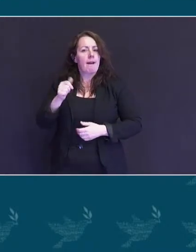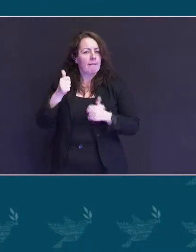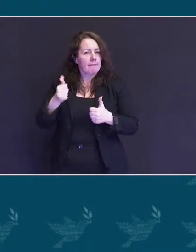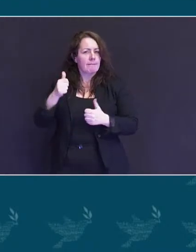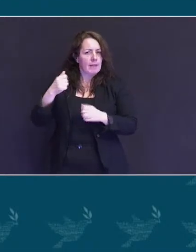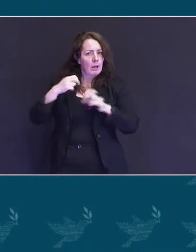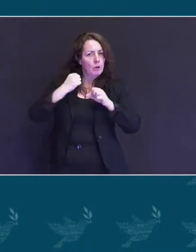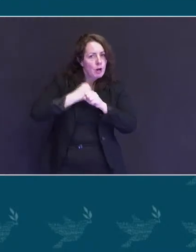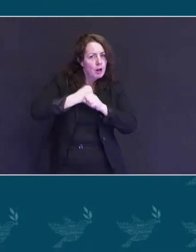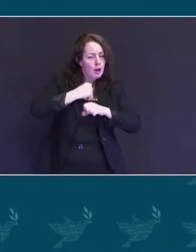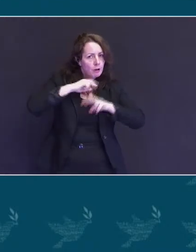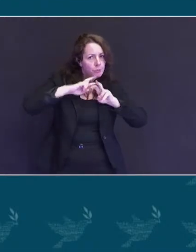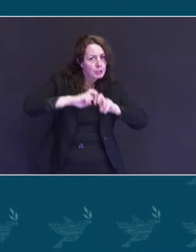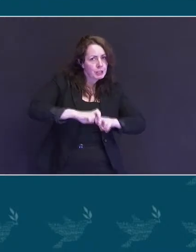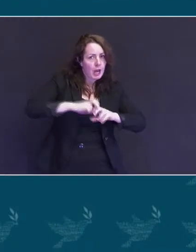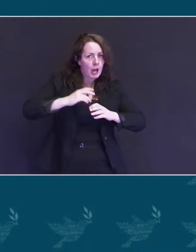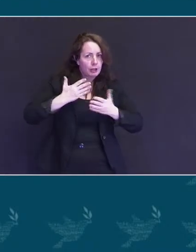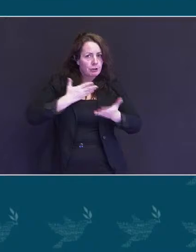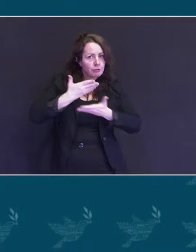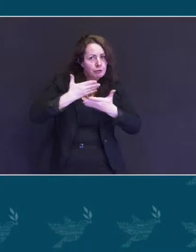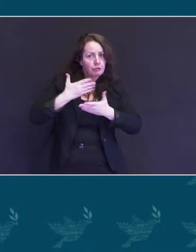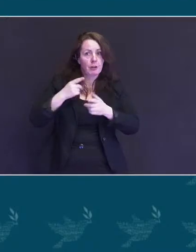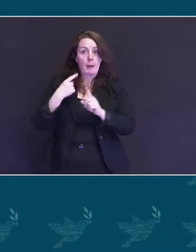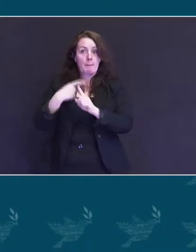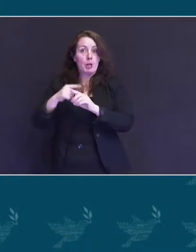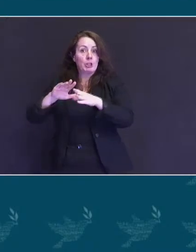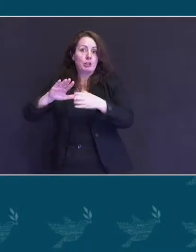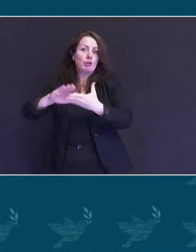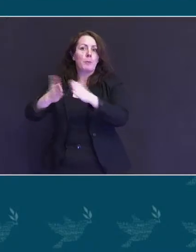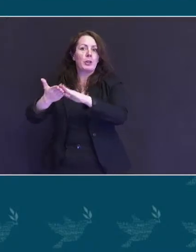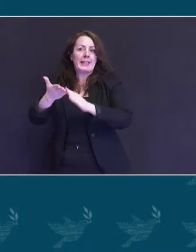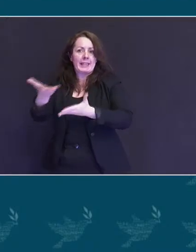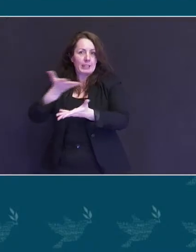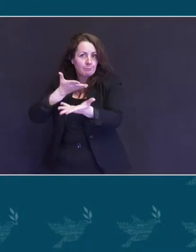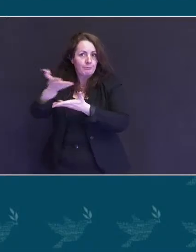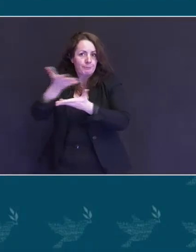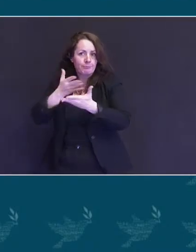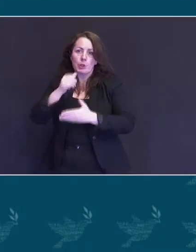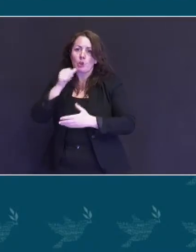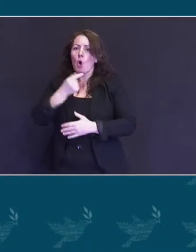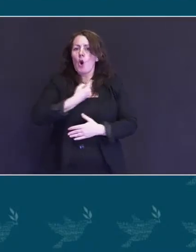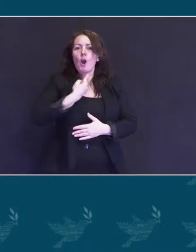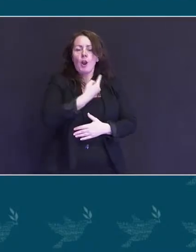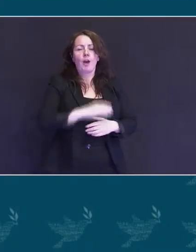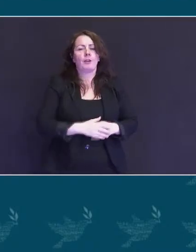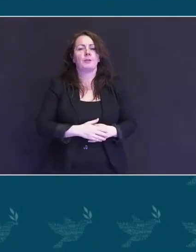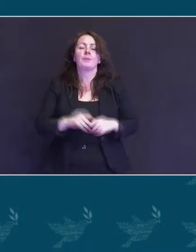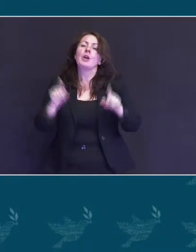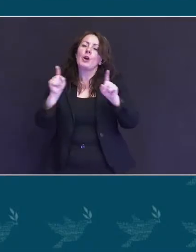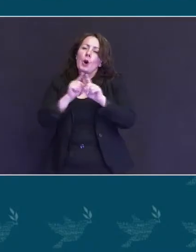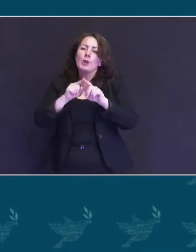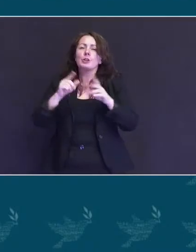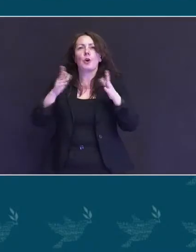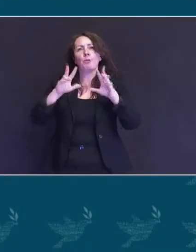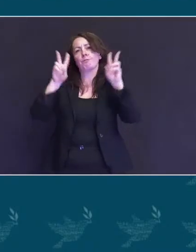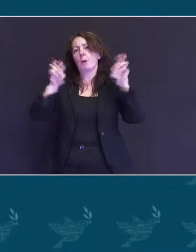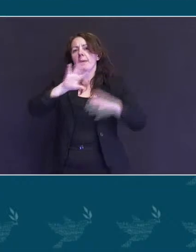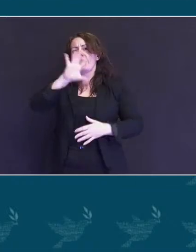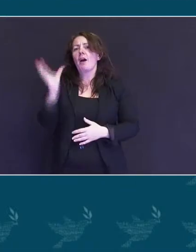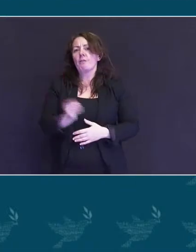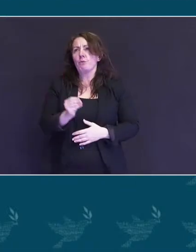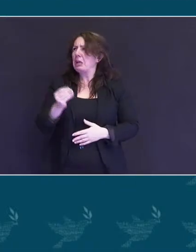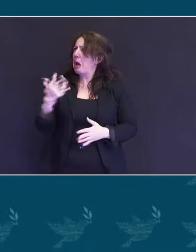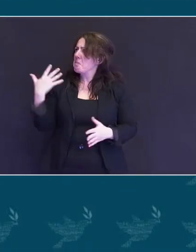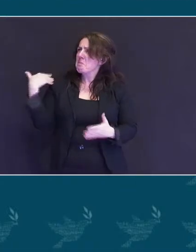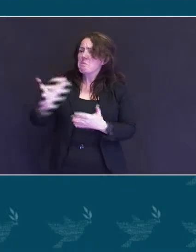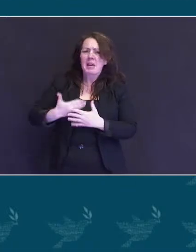also helped our work and has also justified the fact that we were continuing with this research. Now, on a more